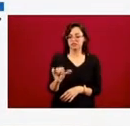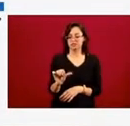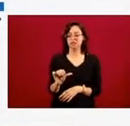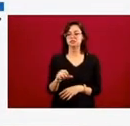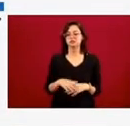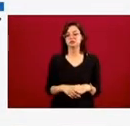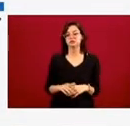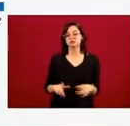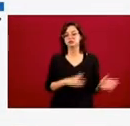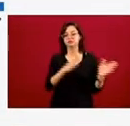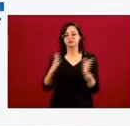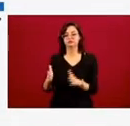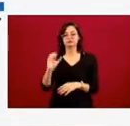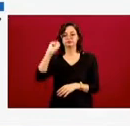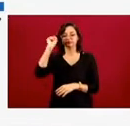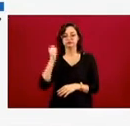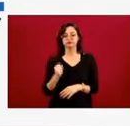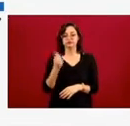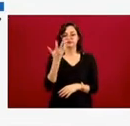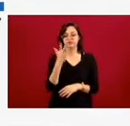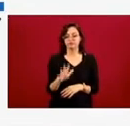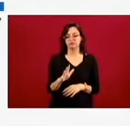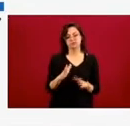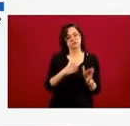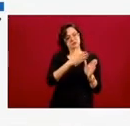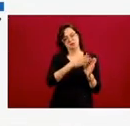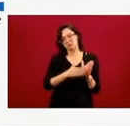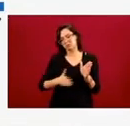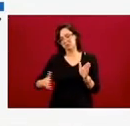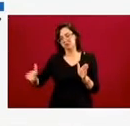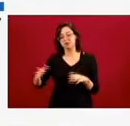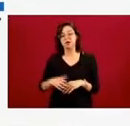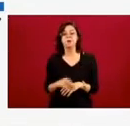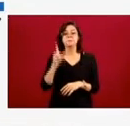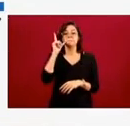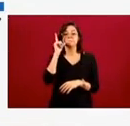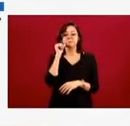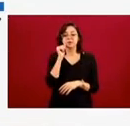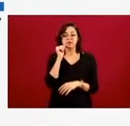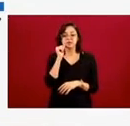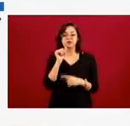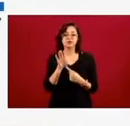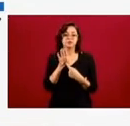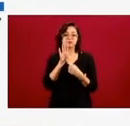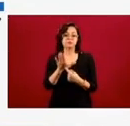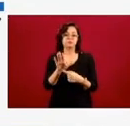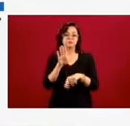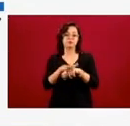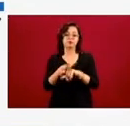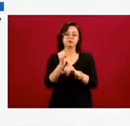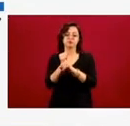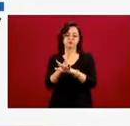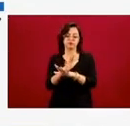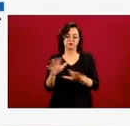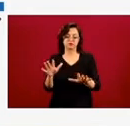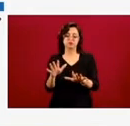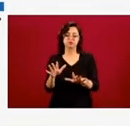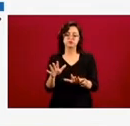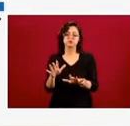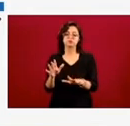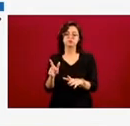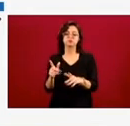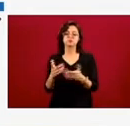had 16 deaths so far. Sinaloa has had 10, and so on and so forth. Tomorrow we will